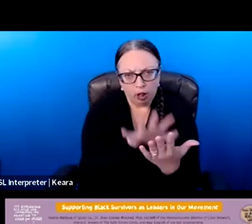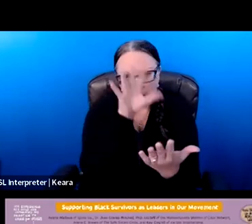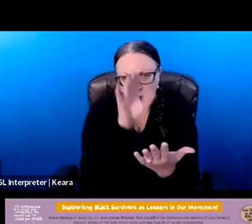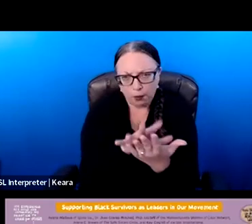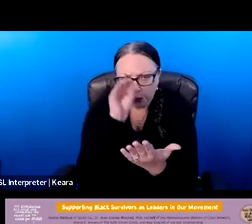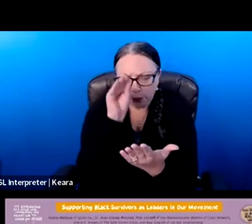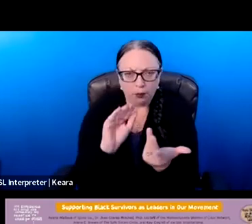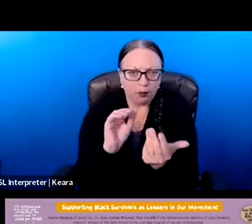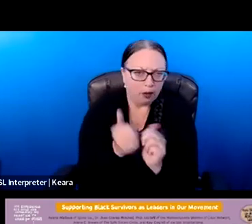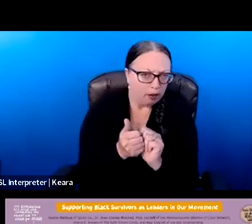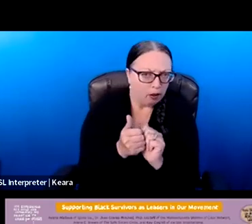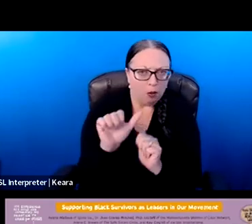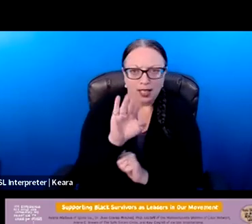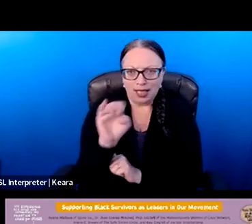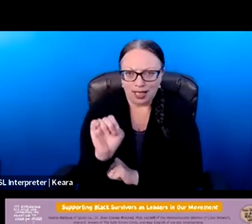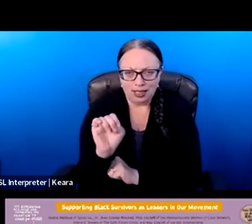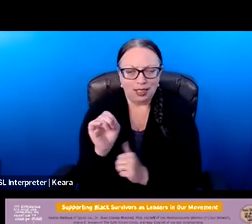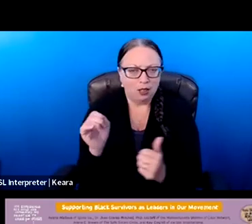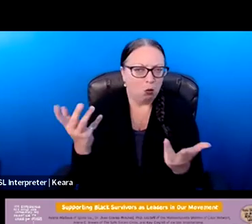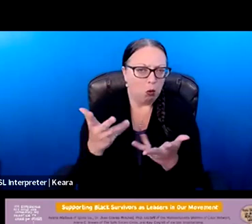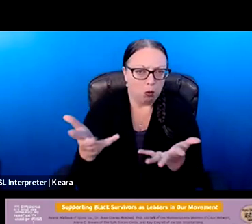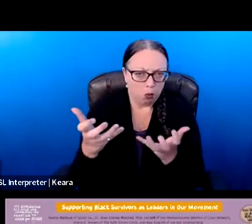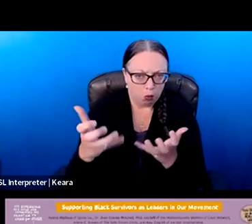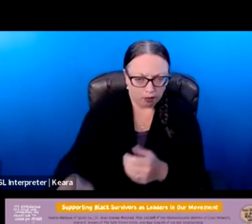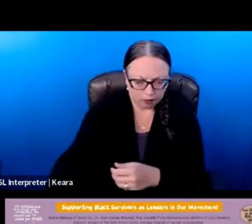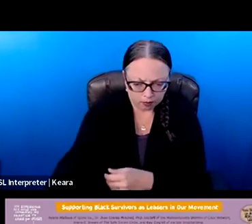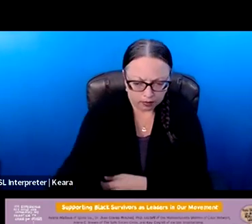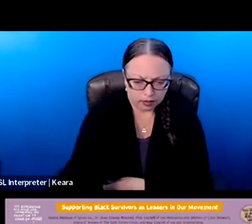we want these cases to be without